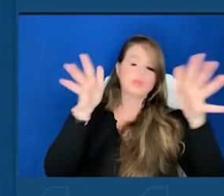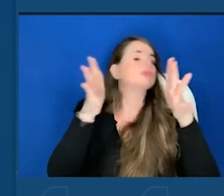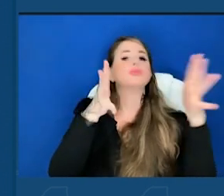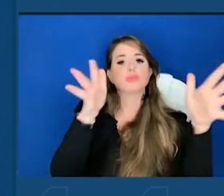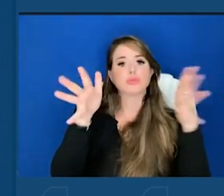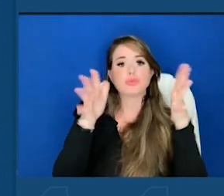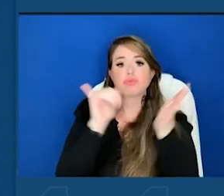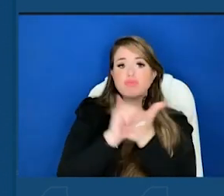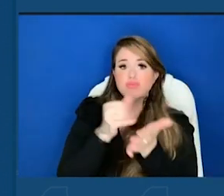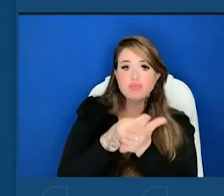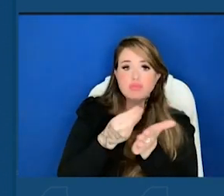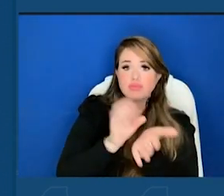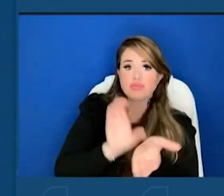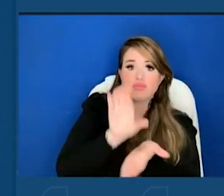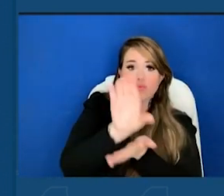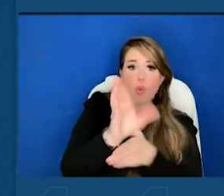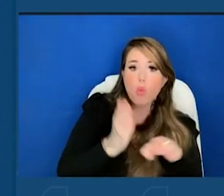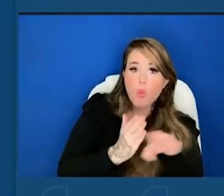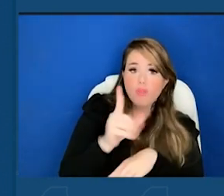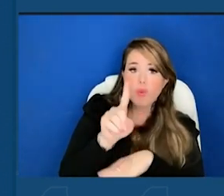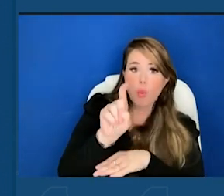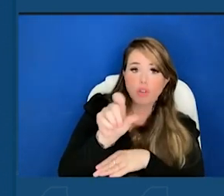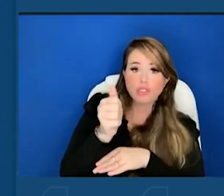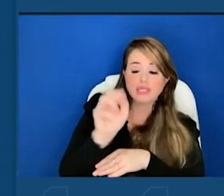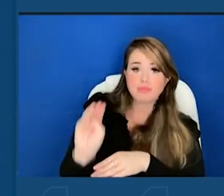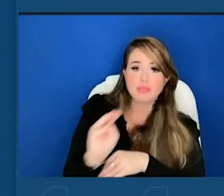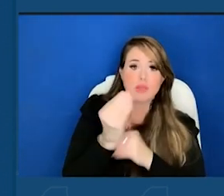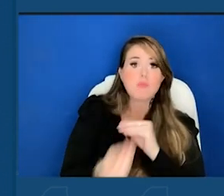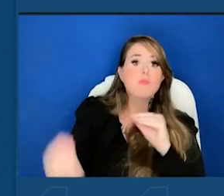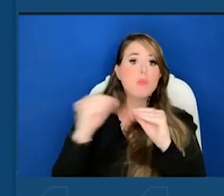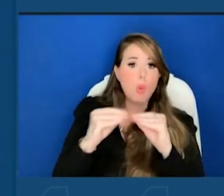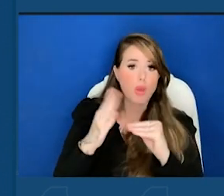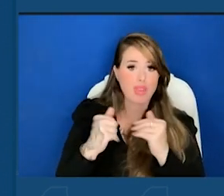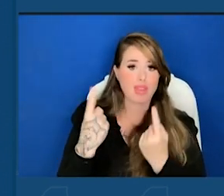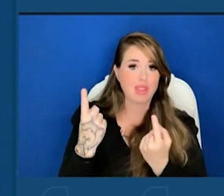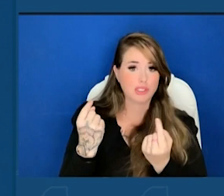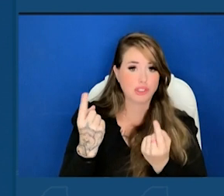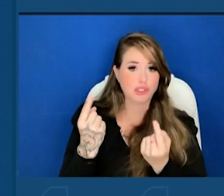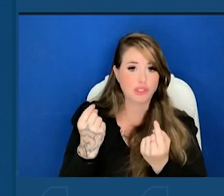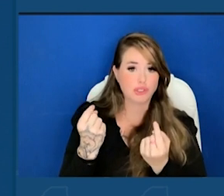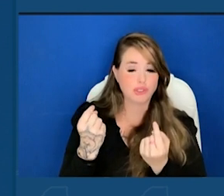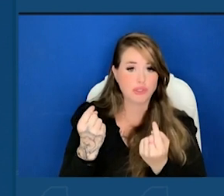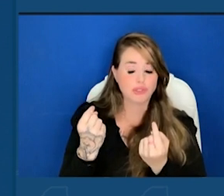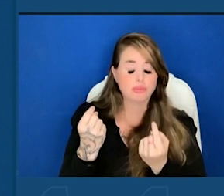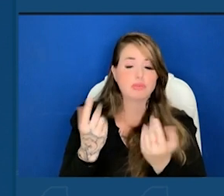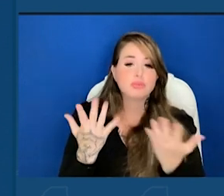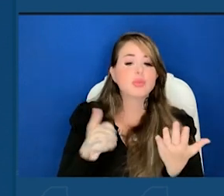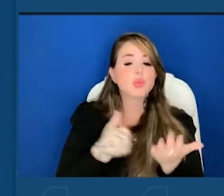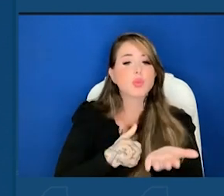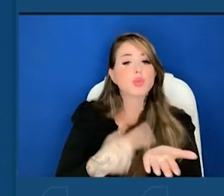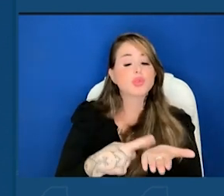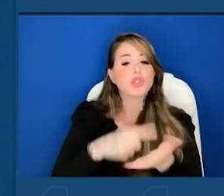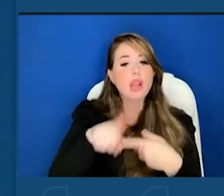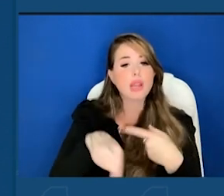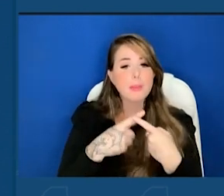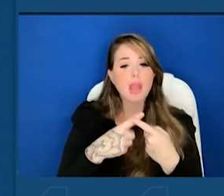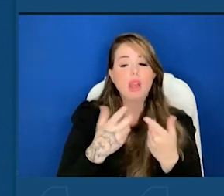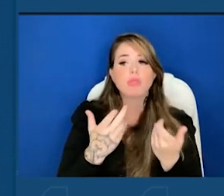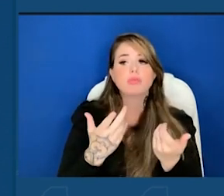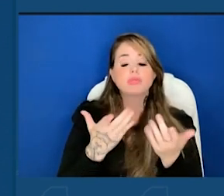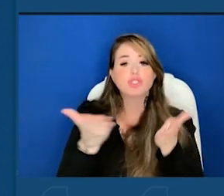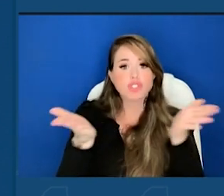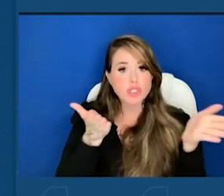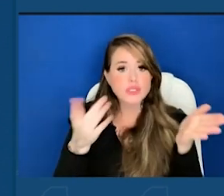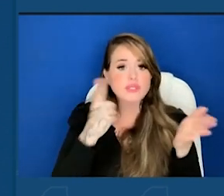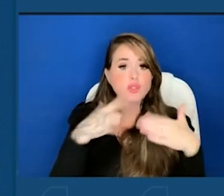That's an increase of over $110 million from last year in the first place. And we're talking about services for